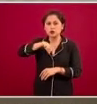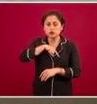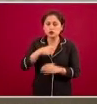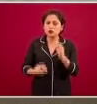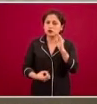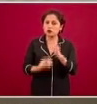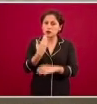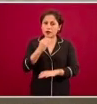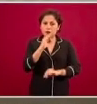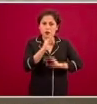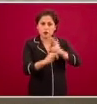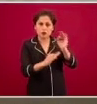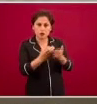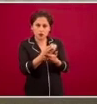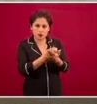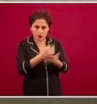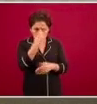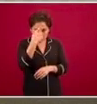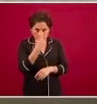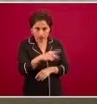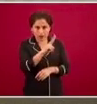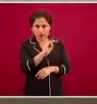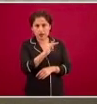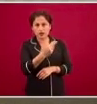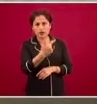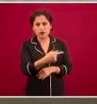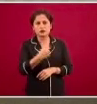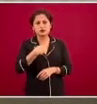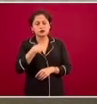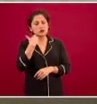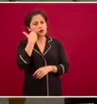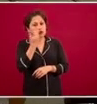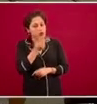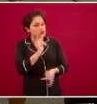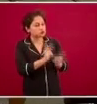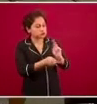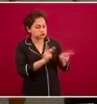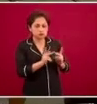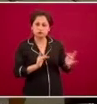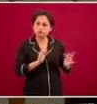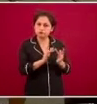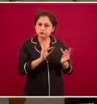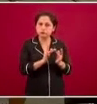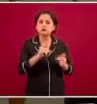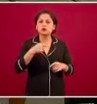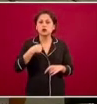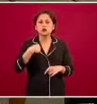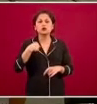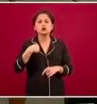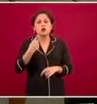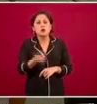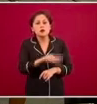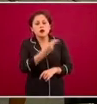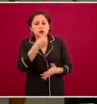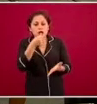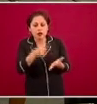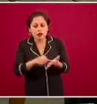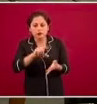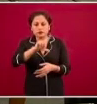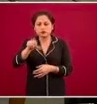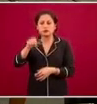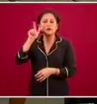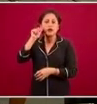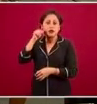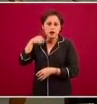City. They've been great allies of us in the past, and of course I want to know what they have to say, and I want to read